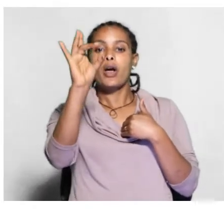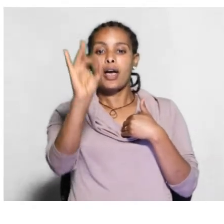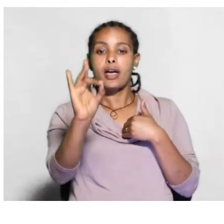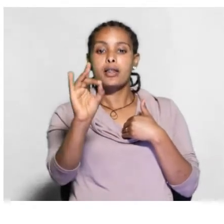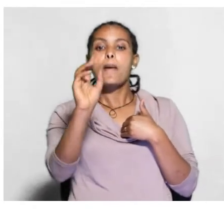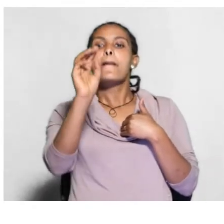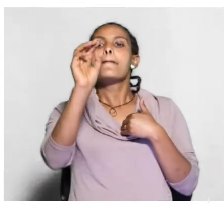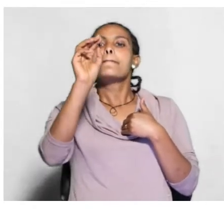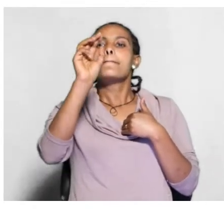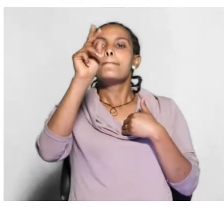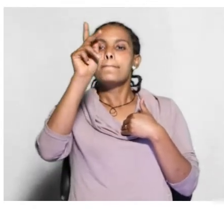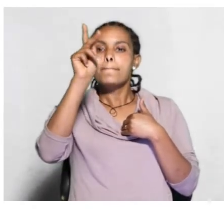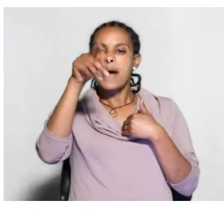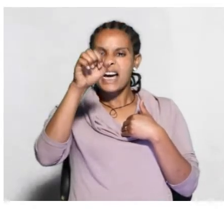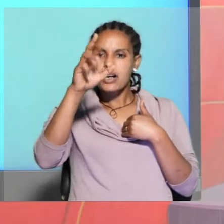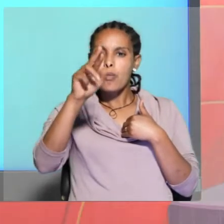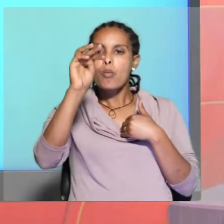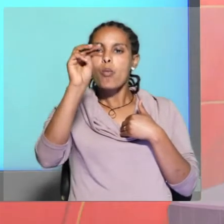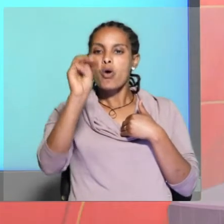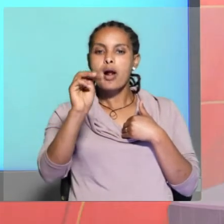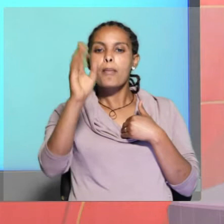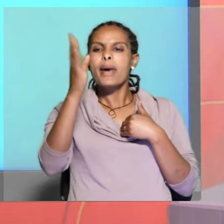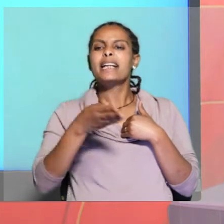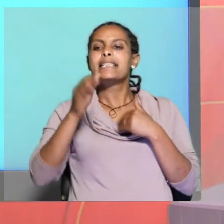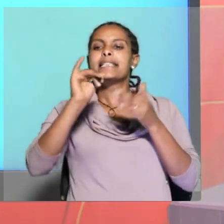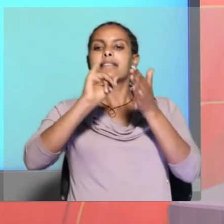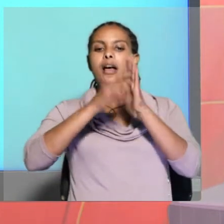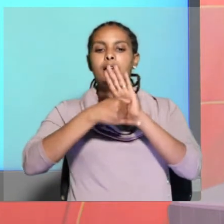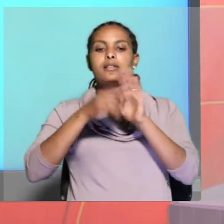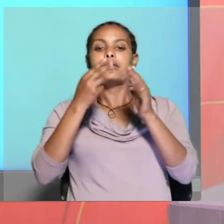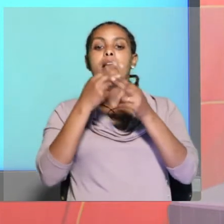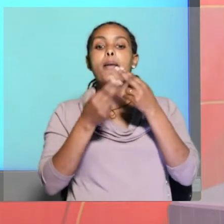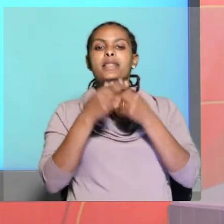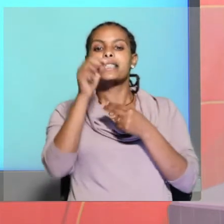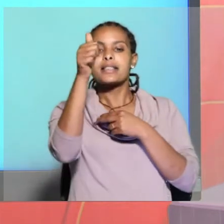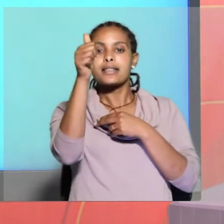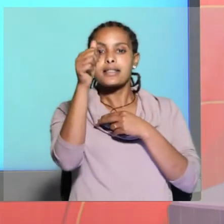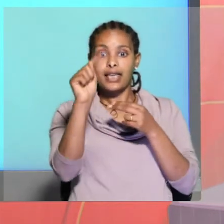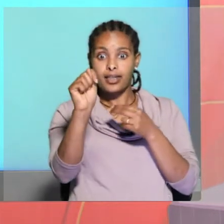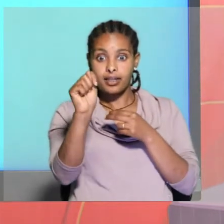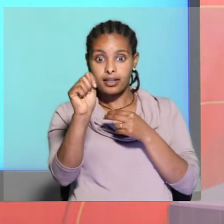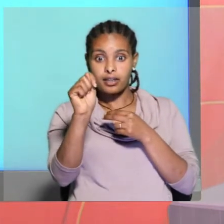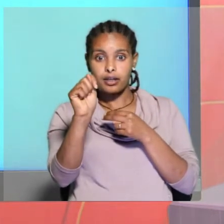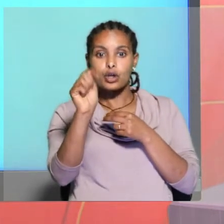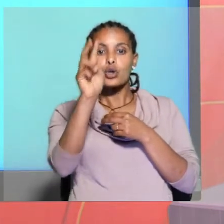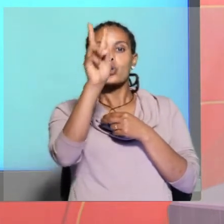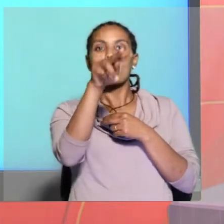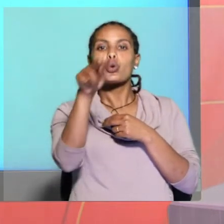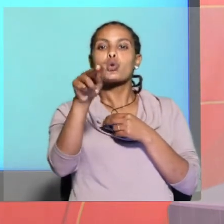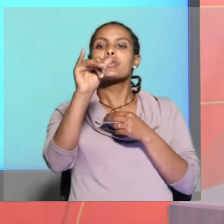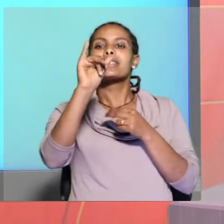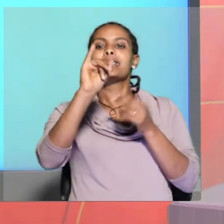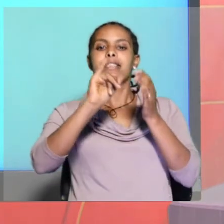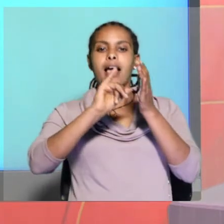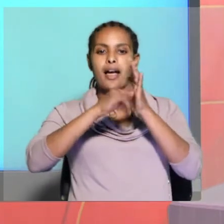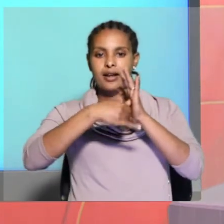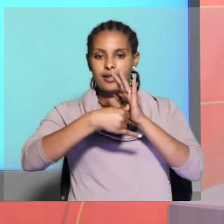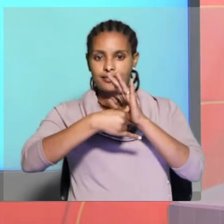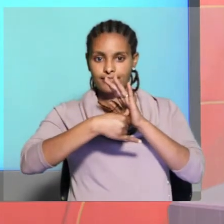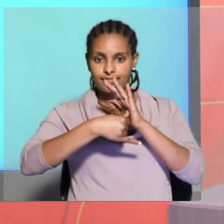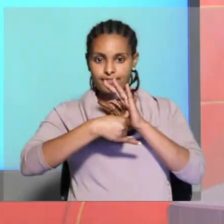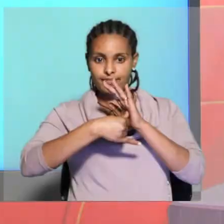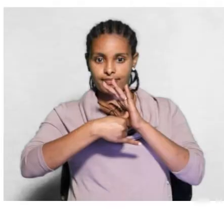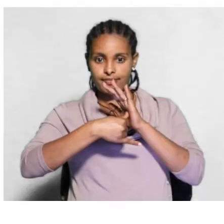0.80 per molar per second times t is 22 seconds